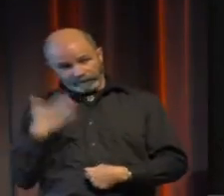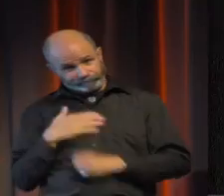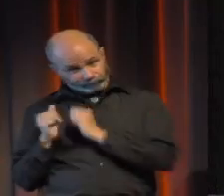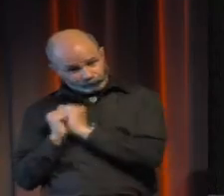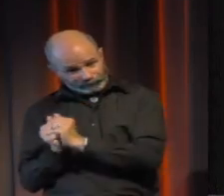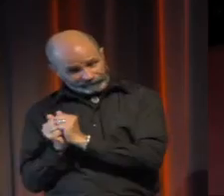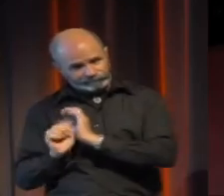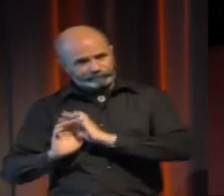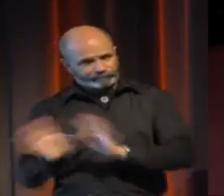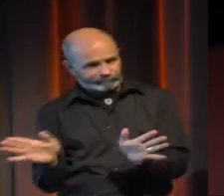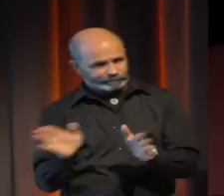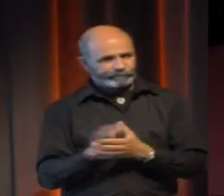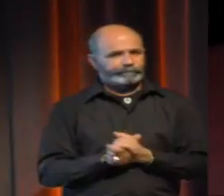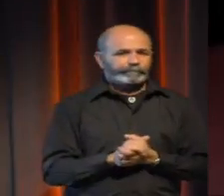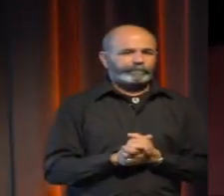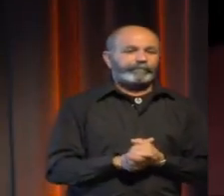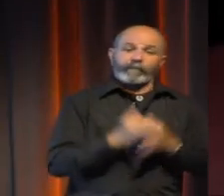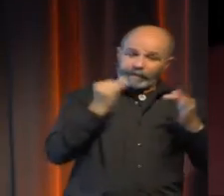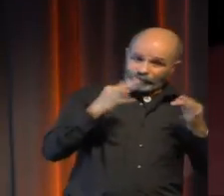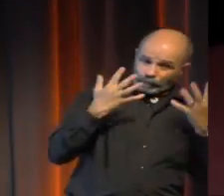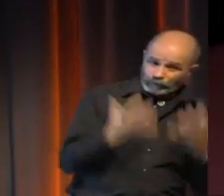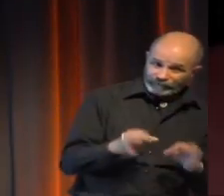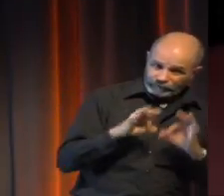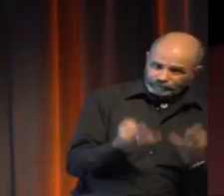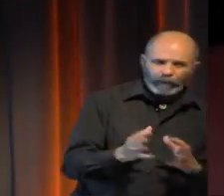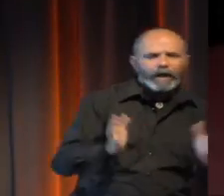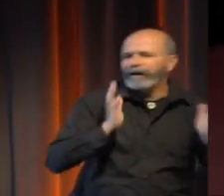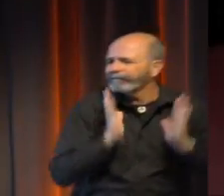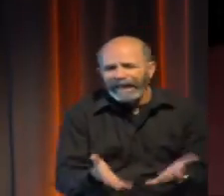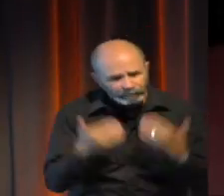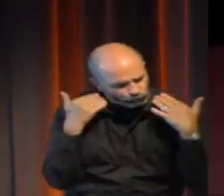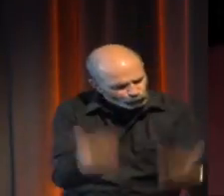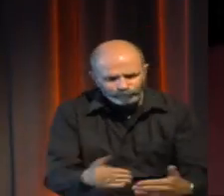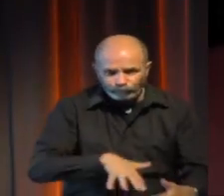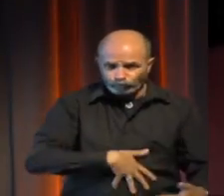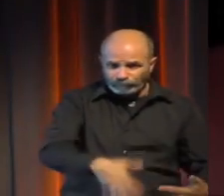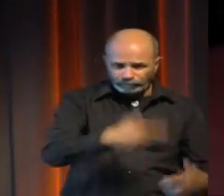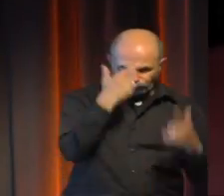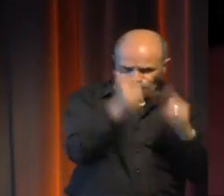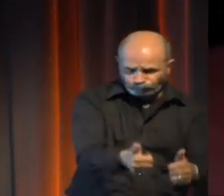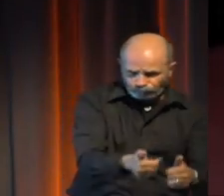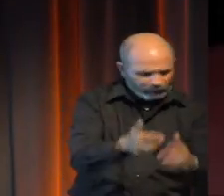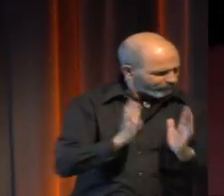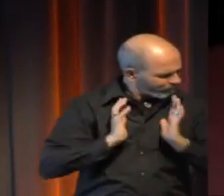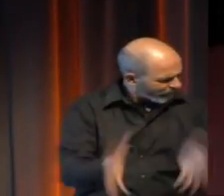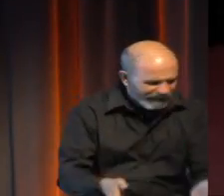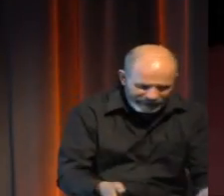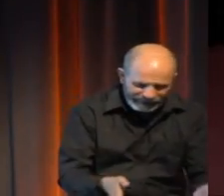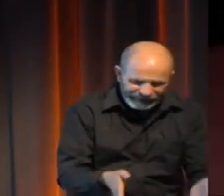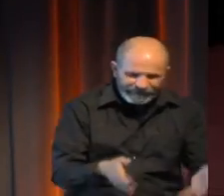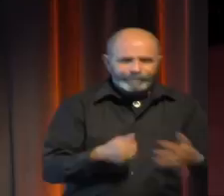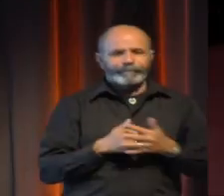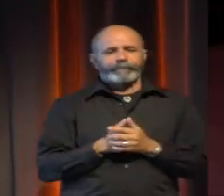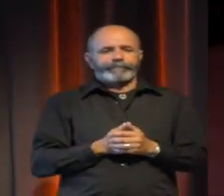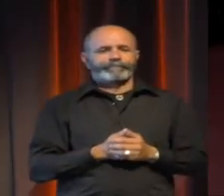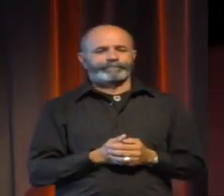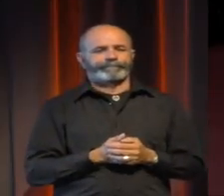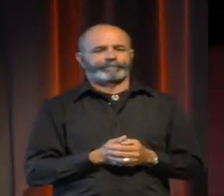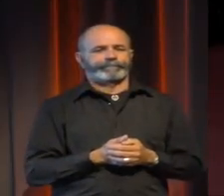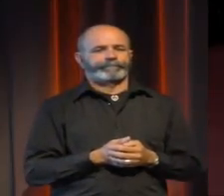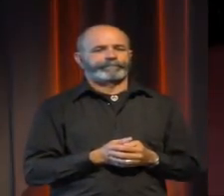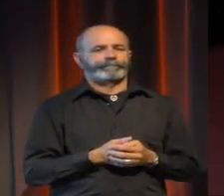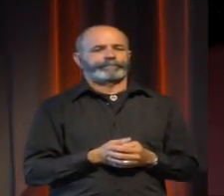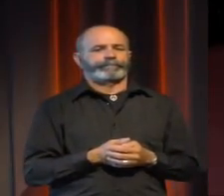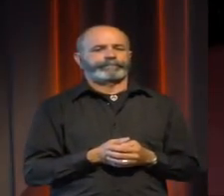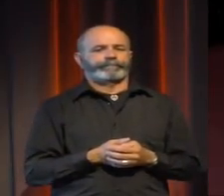happiness in having a family, then you can do that. But if you don't, then you no longer have to feel as afraid that you're going to be ostracized by your